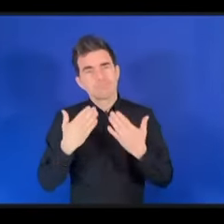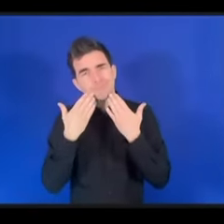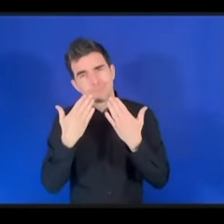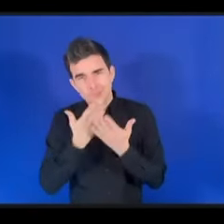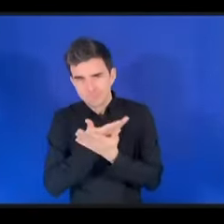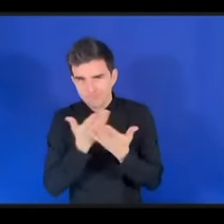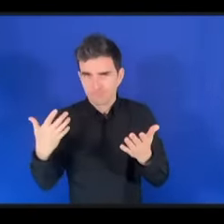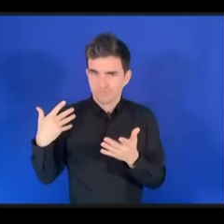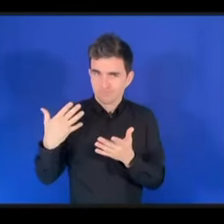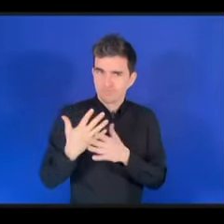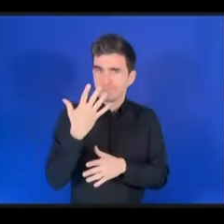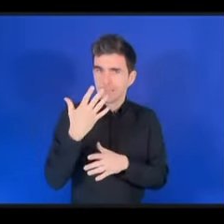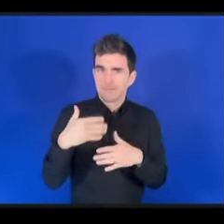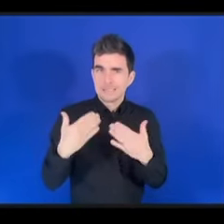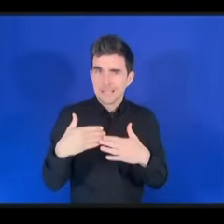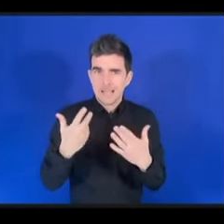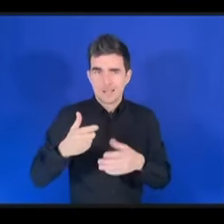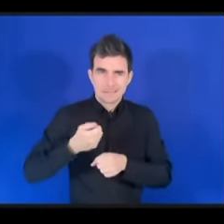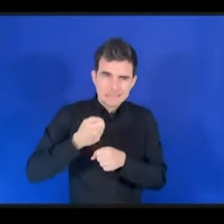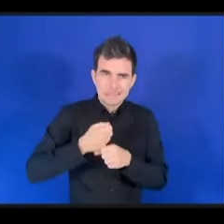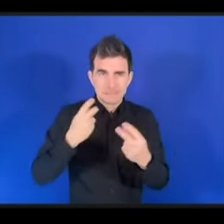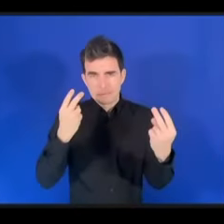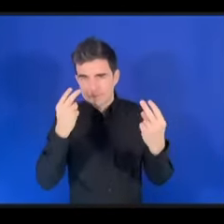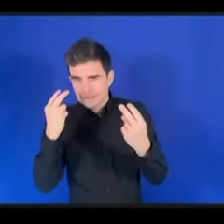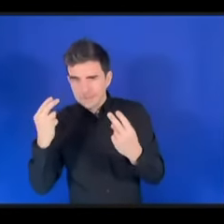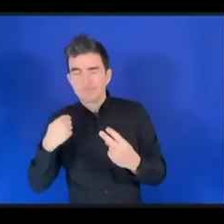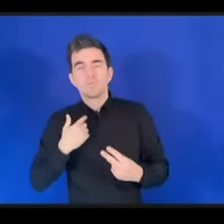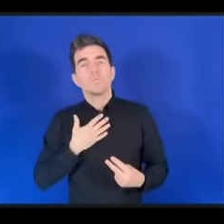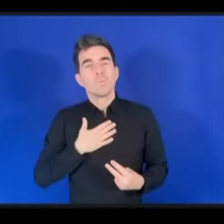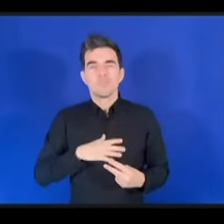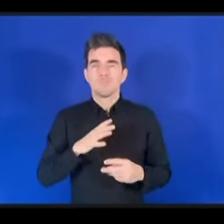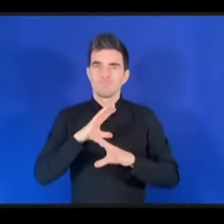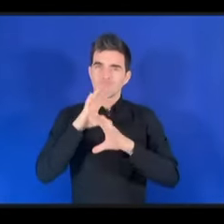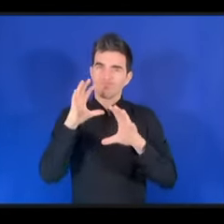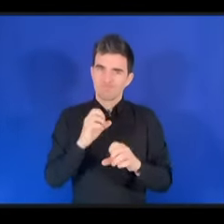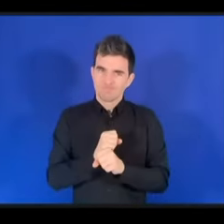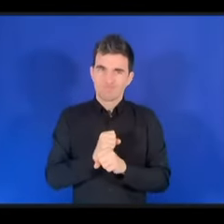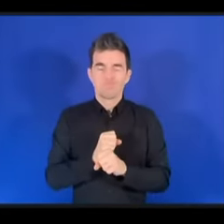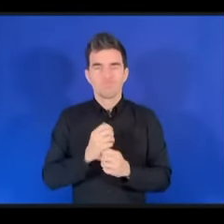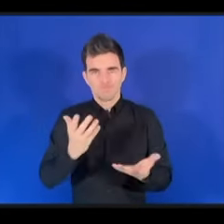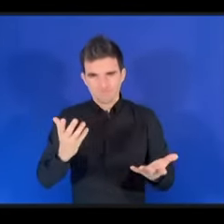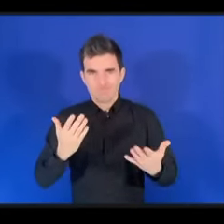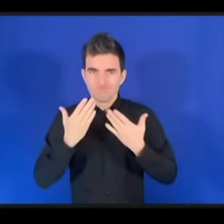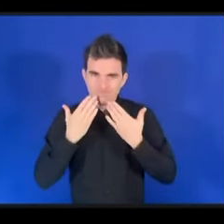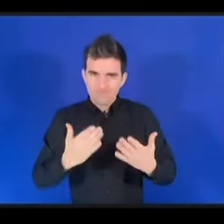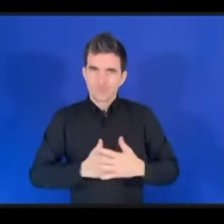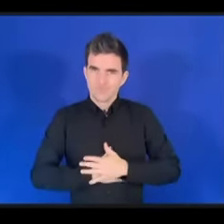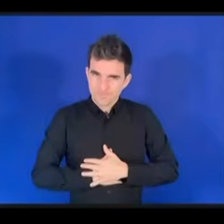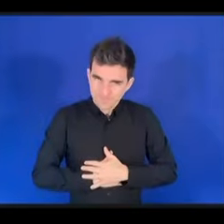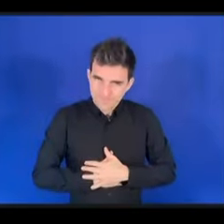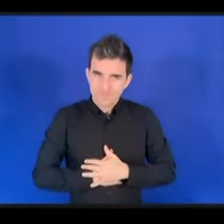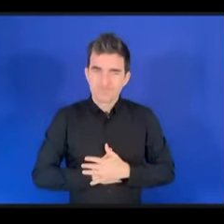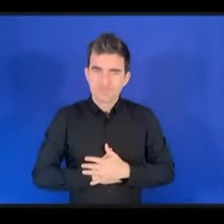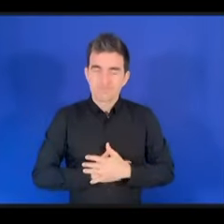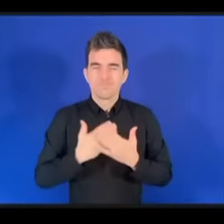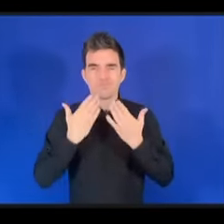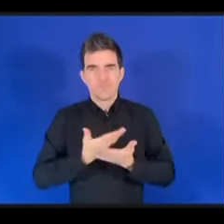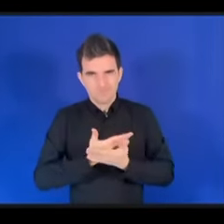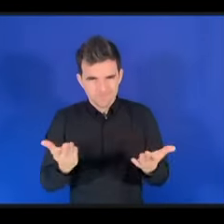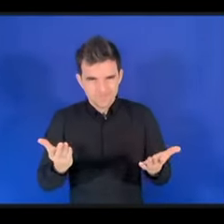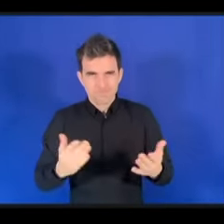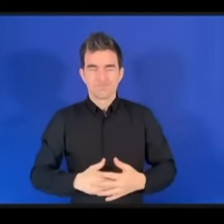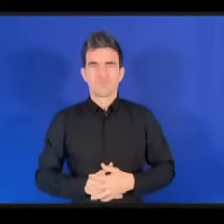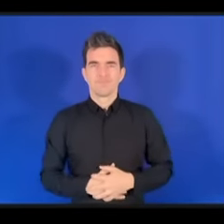greeting. Thank you so much. Thank you very much, Mr. Watanabe.